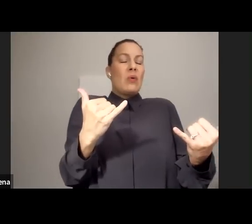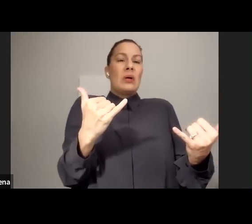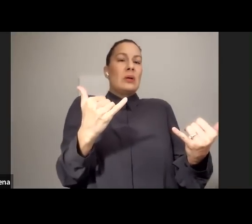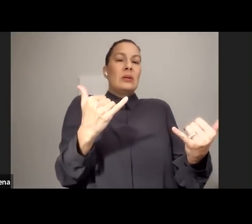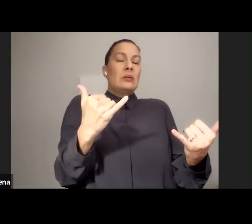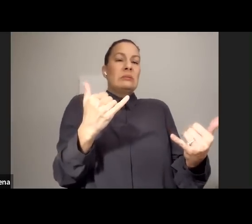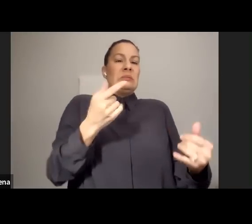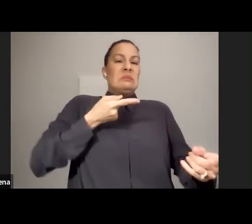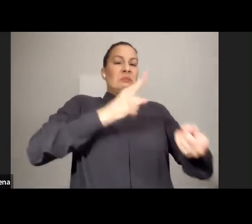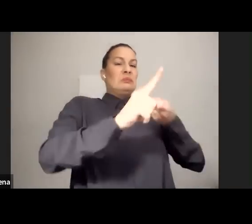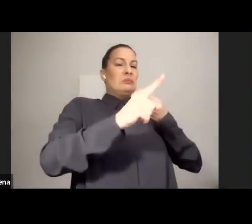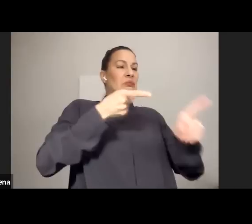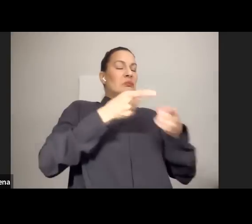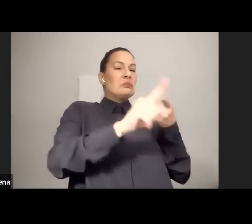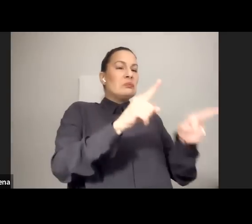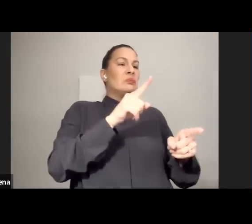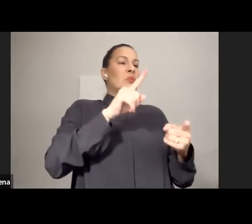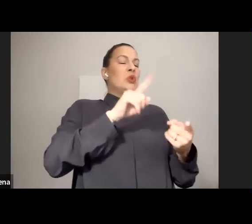make ends meet.